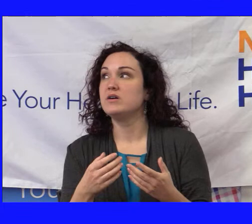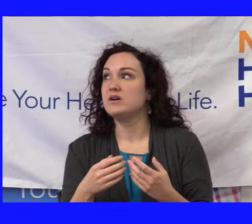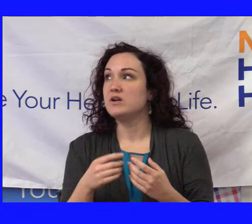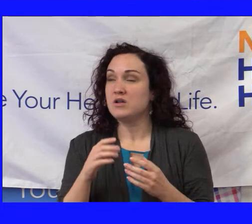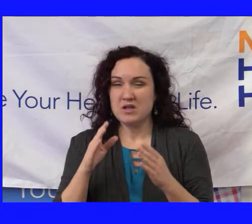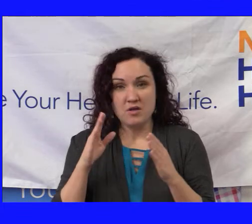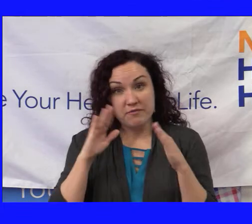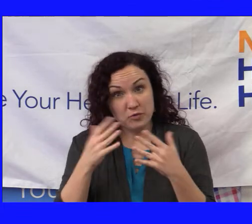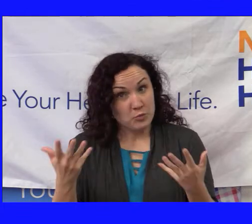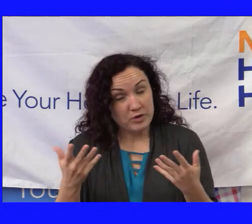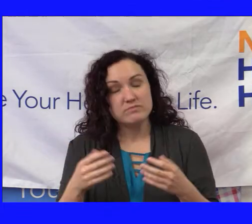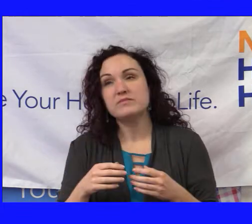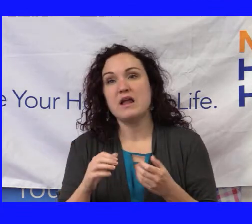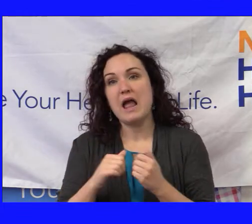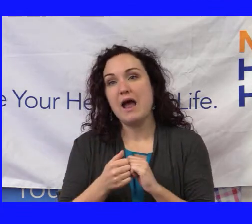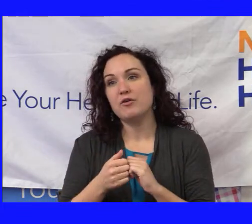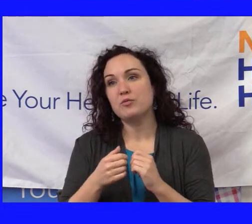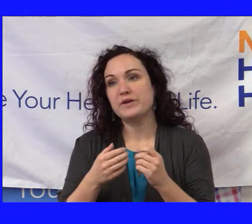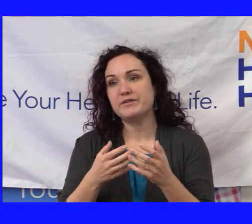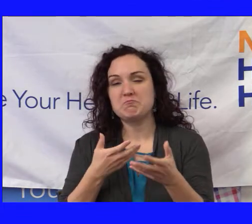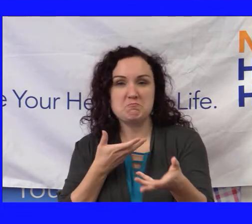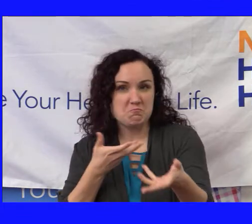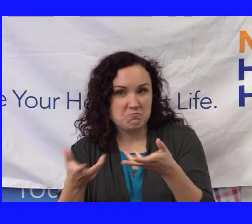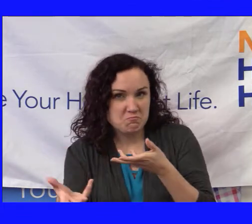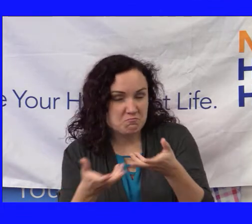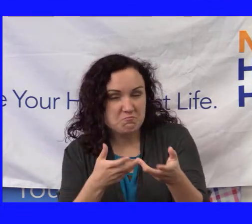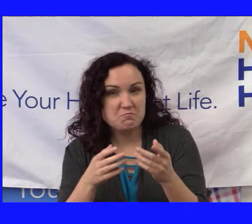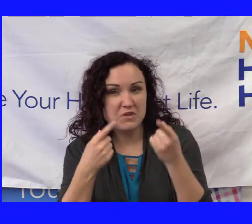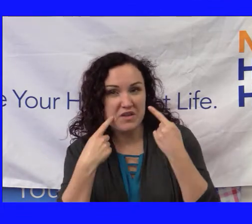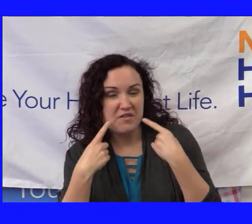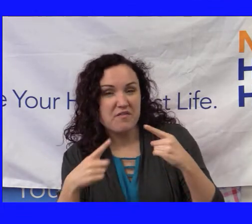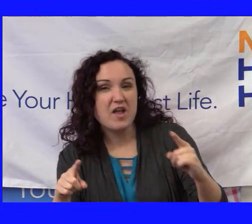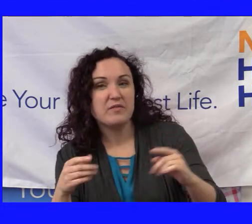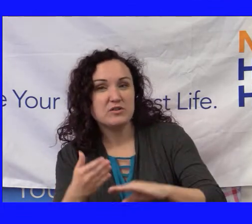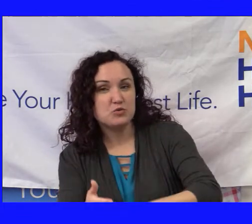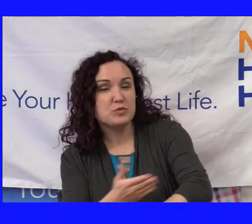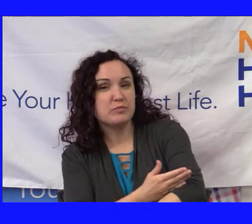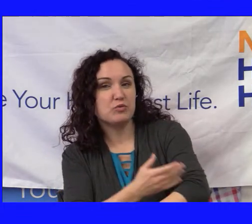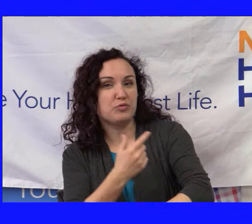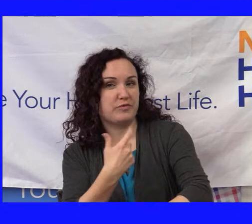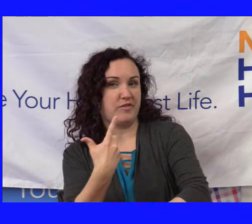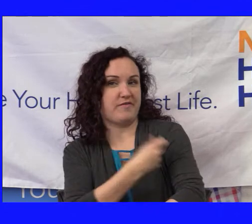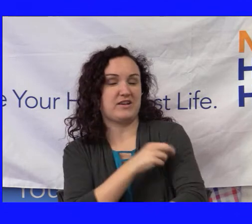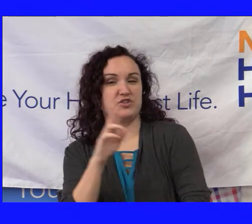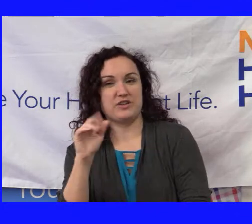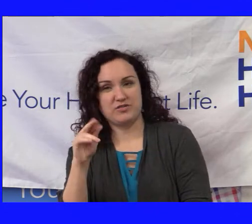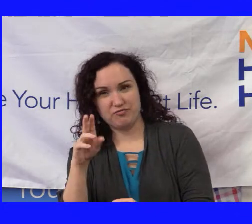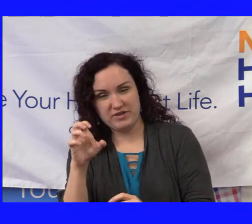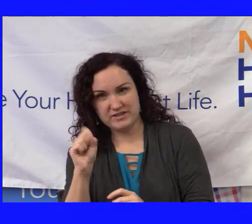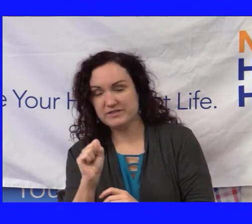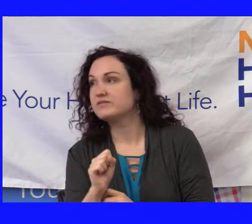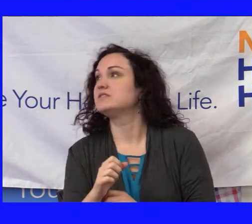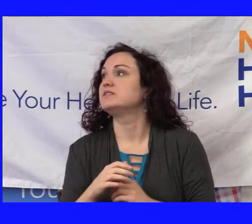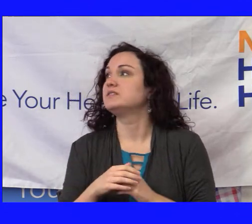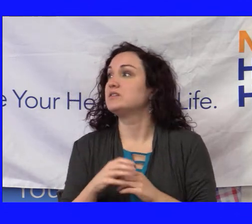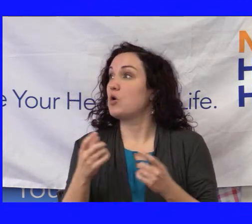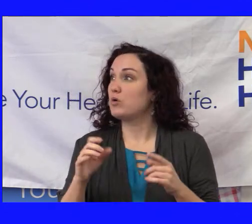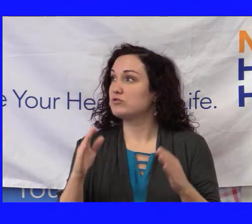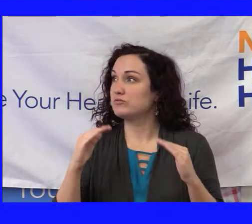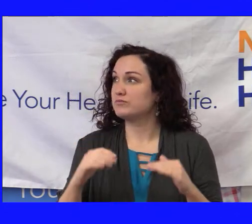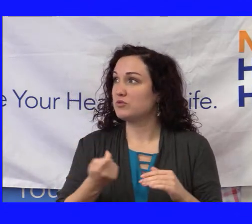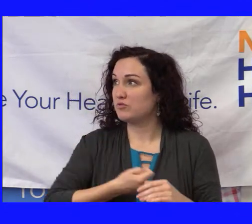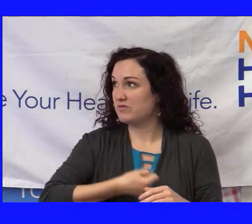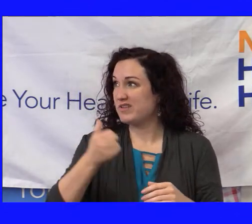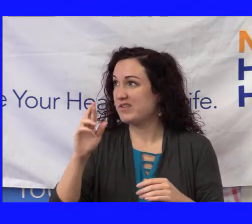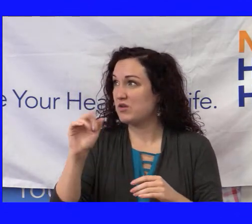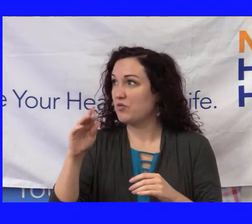how do we communicate effectively to improve vaccination rates. We've also accomplished removing some of the